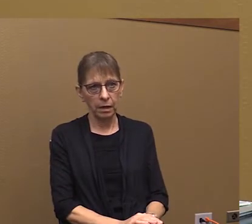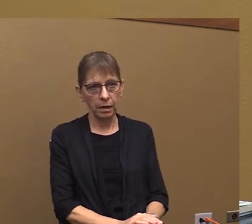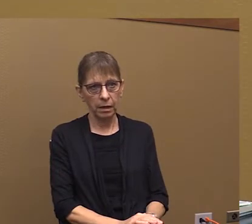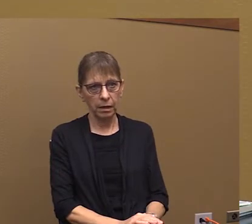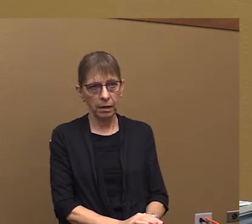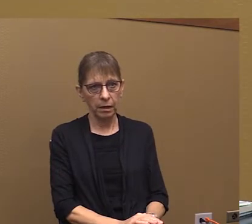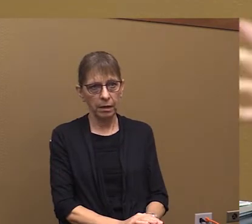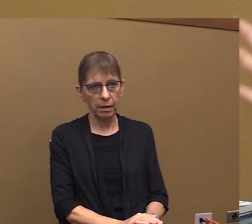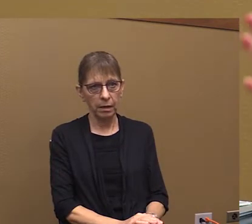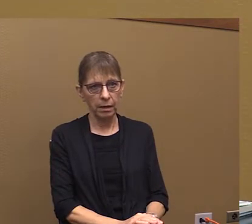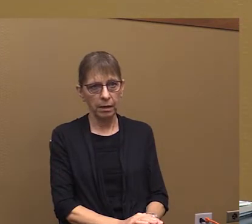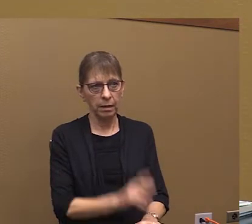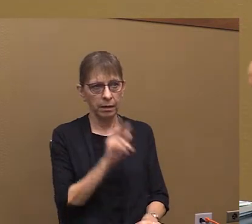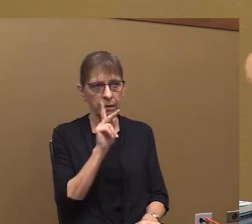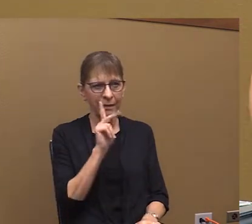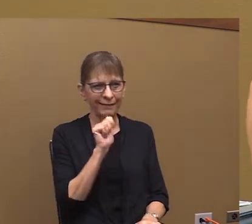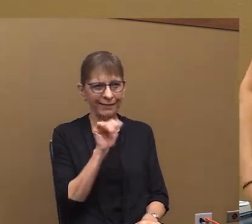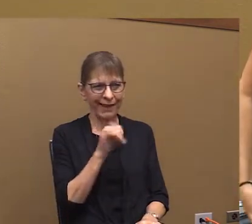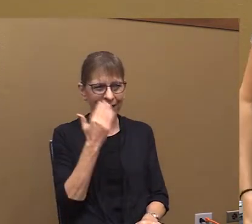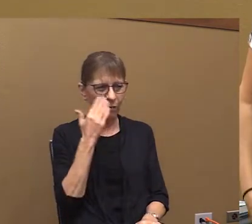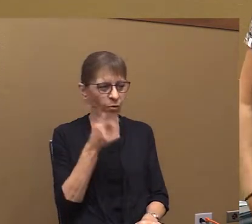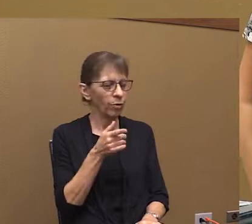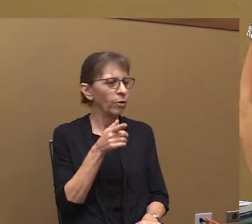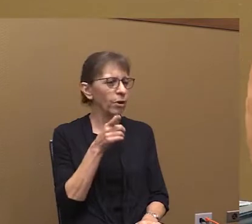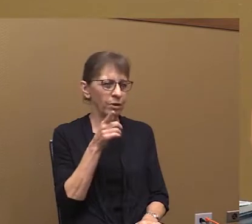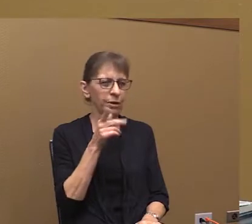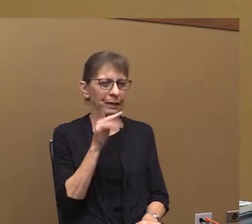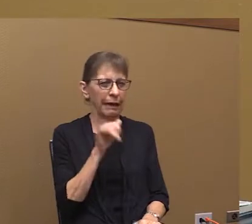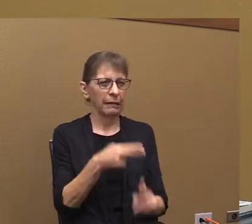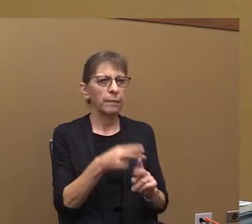not? Okay. Kay.